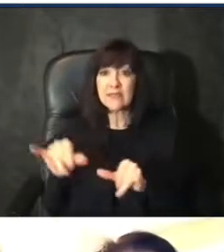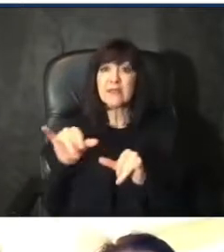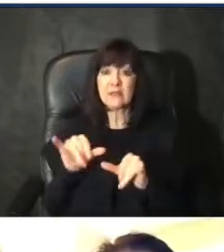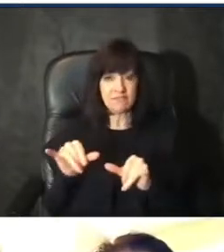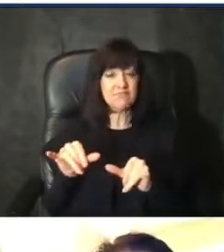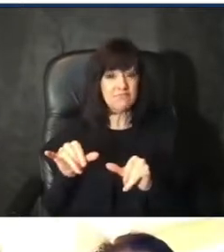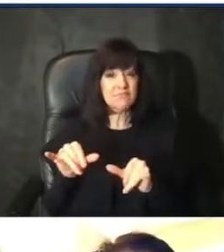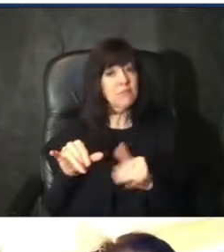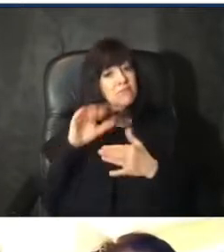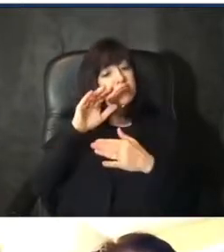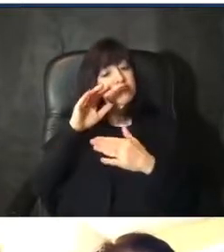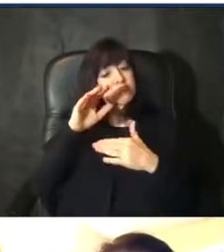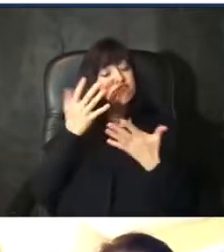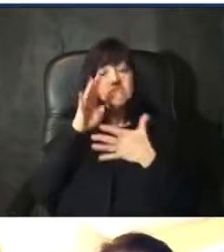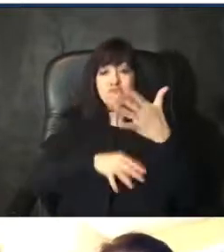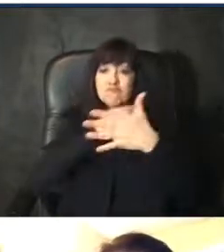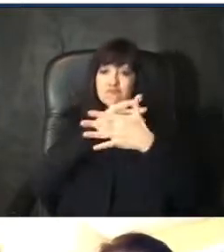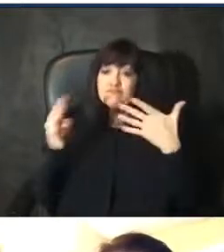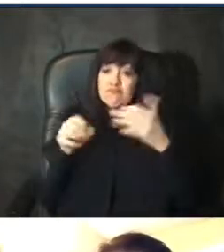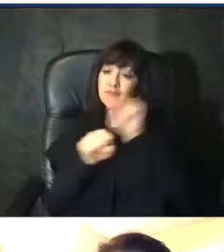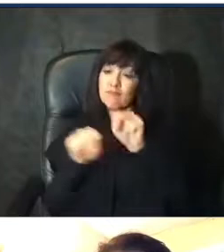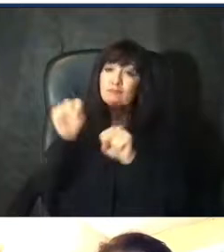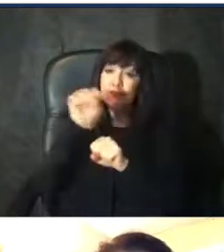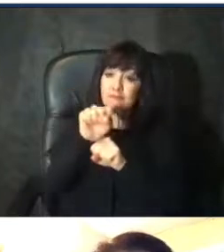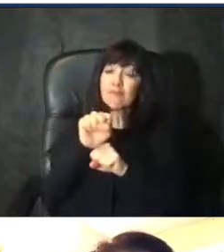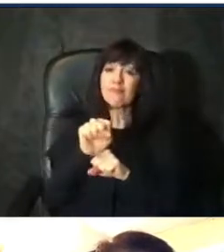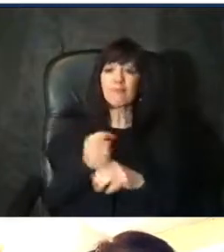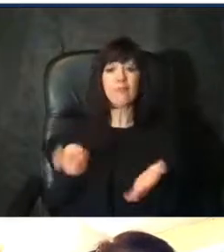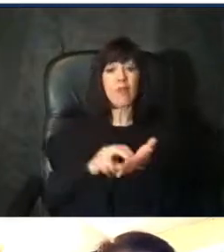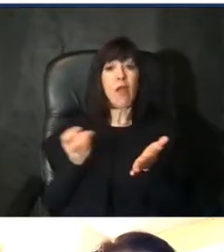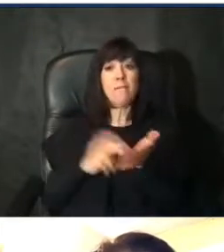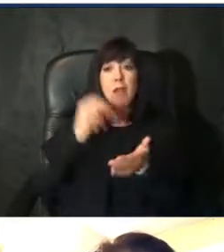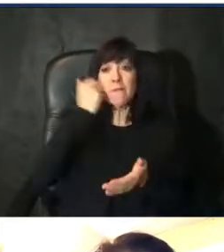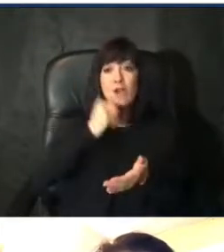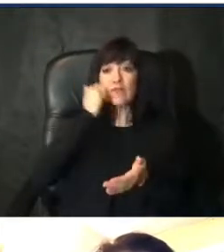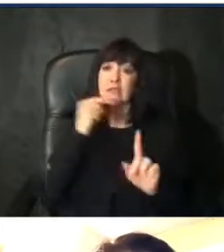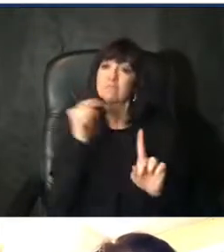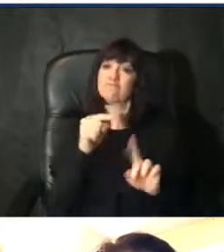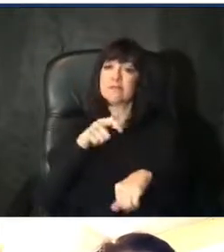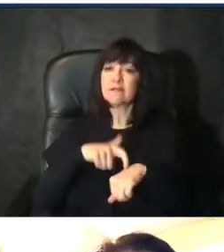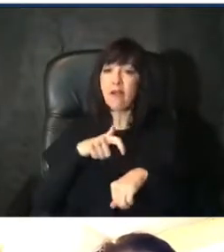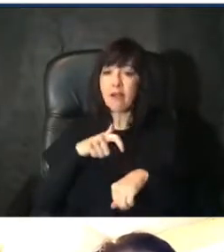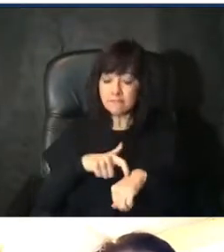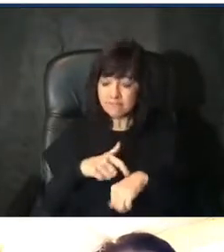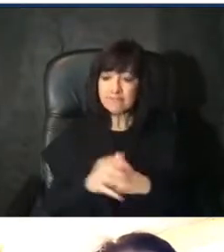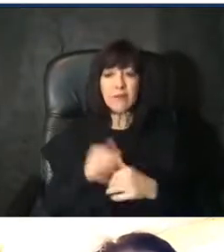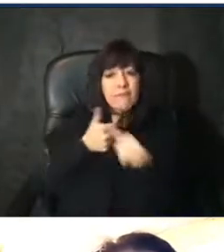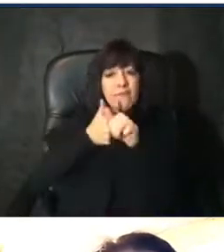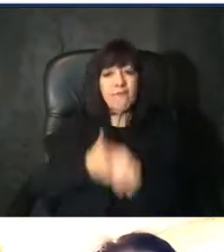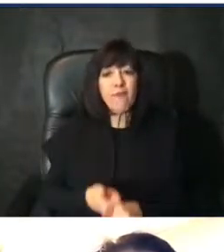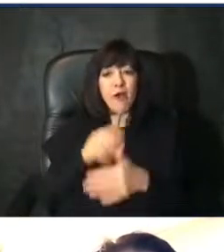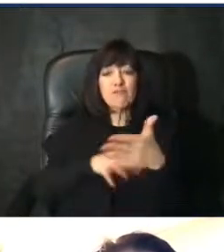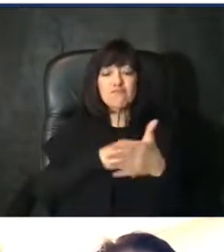certain time of the day, eating meals at certain times, doing schoolwork at regular times, having some sort of schedule or structure